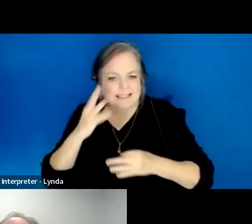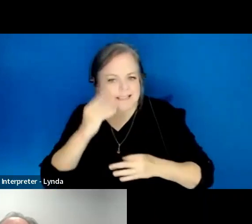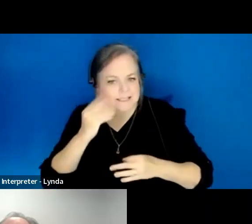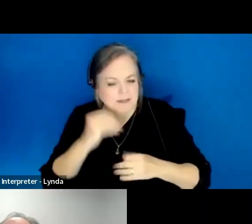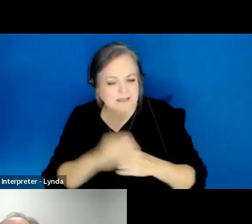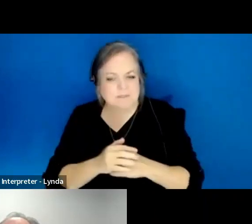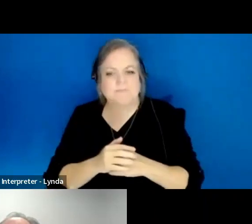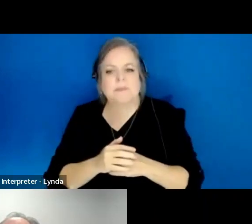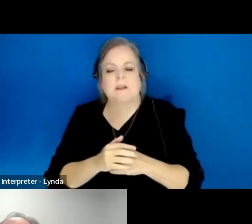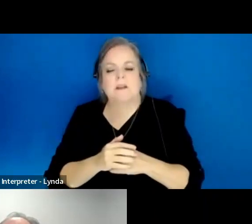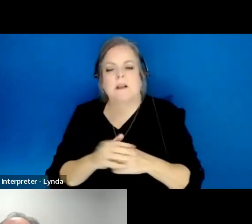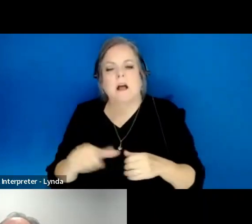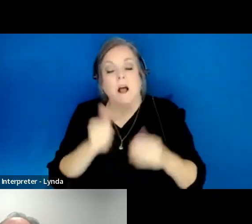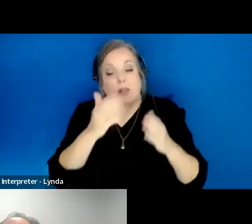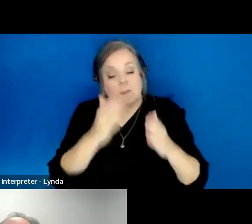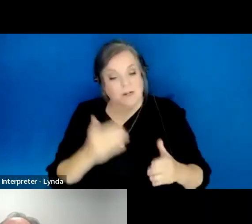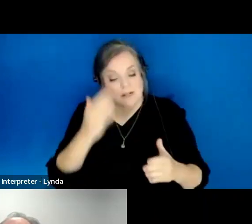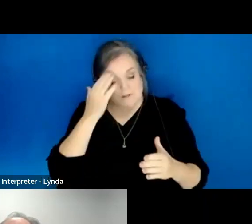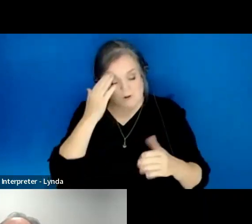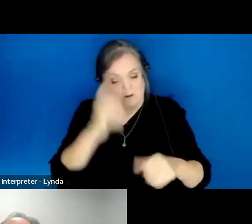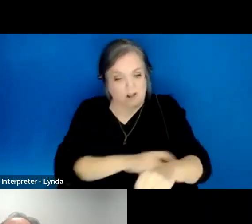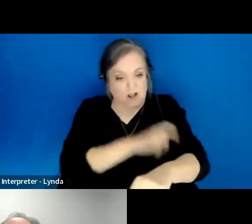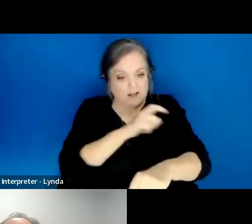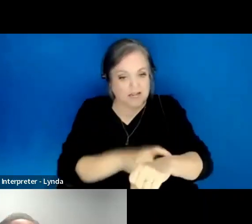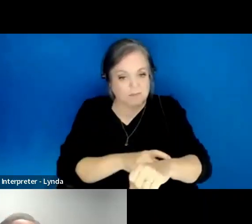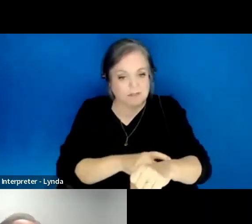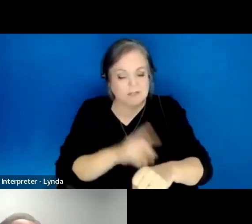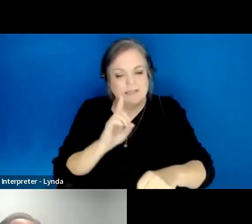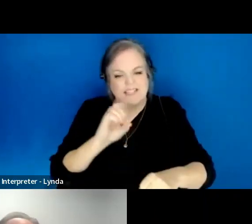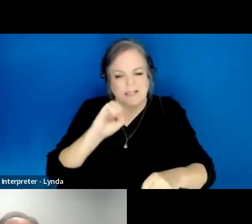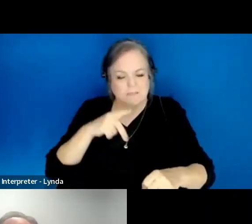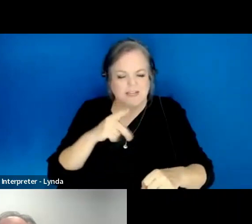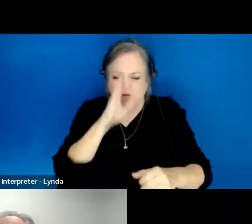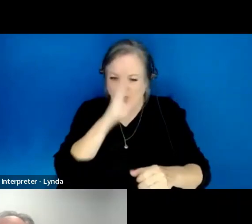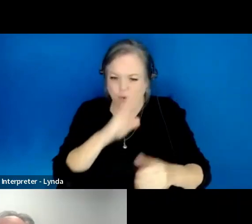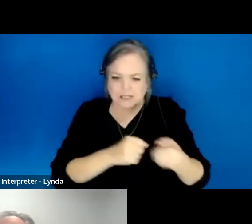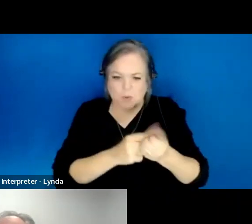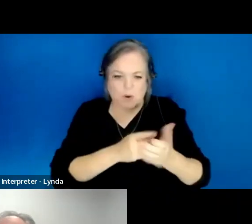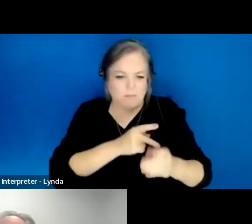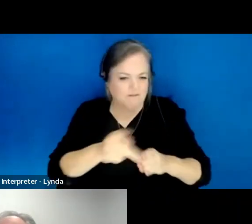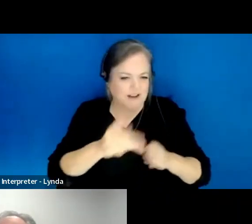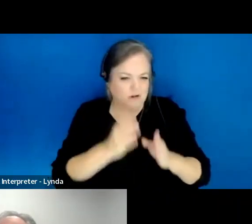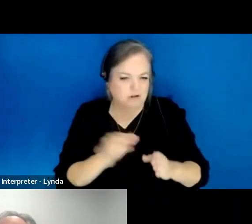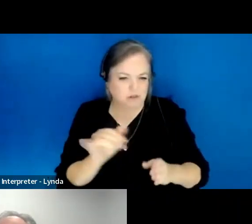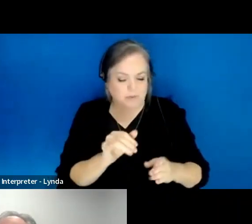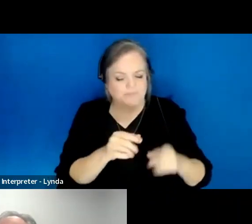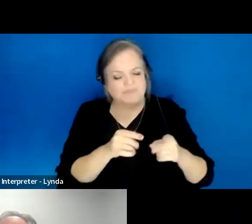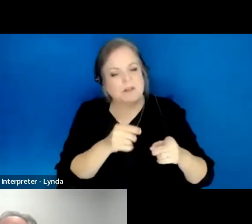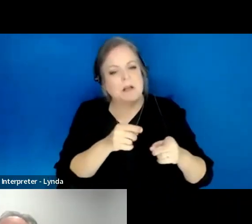a person that I've known for quite a while, who is a direct support professional, also a manager